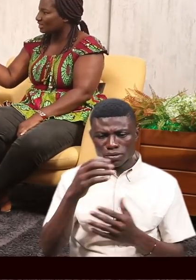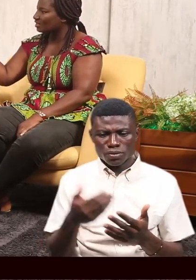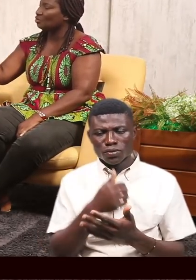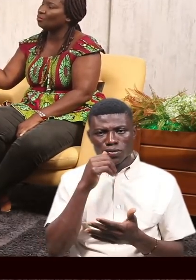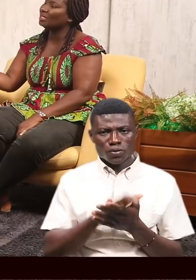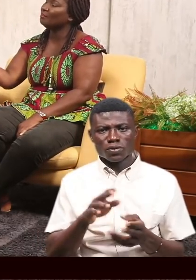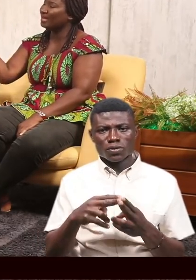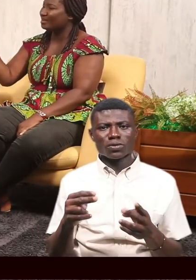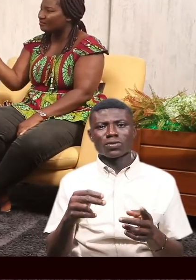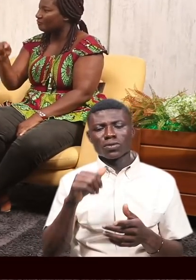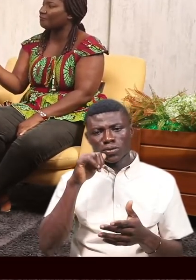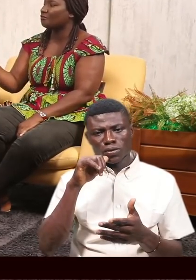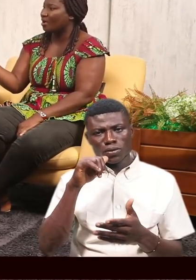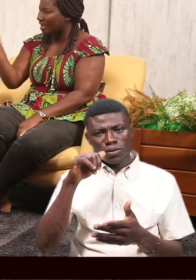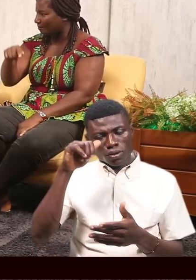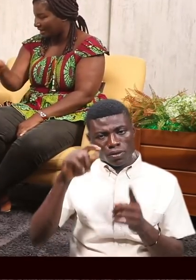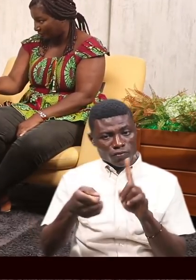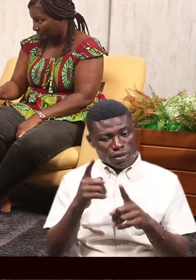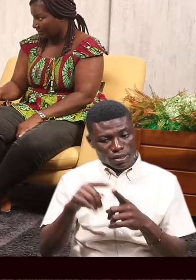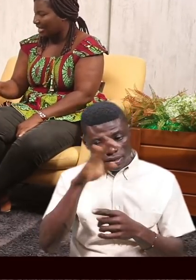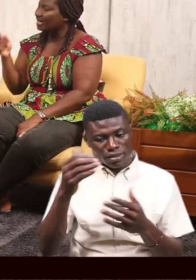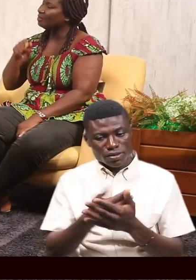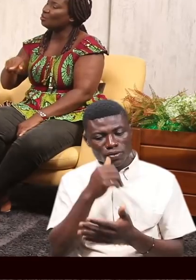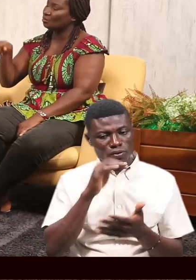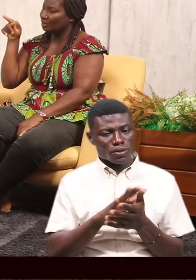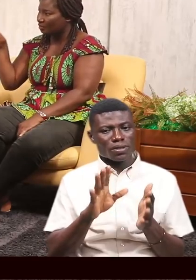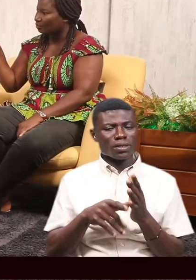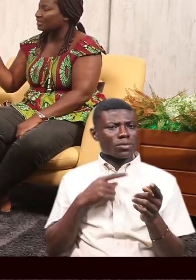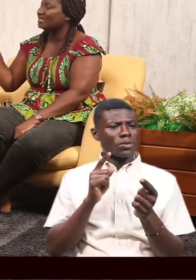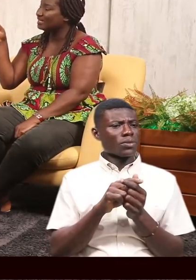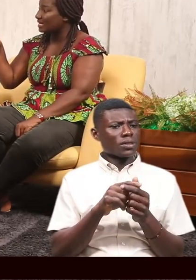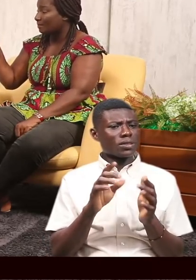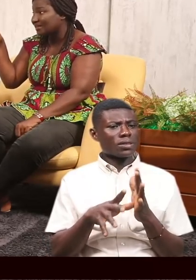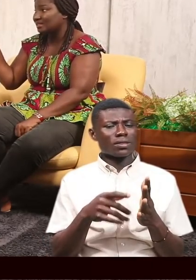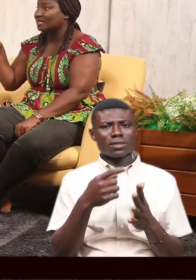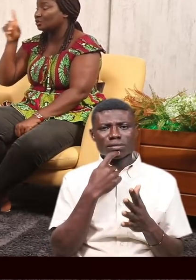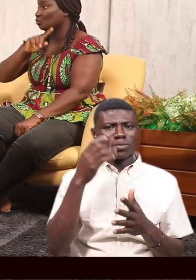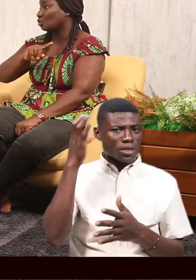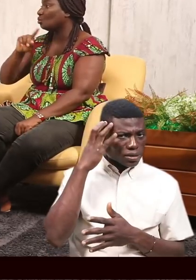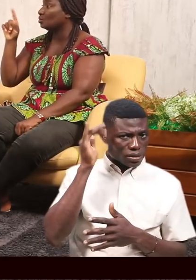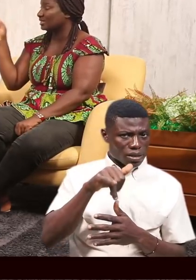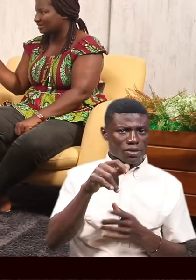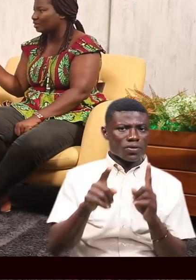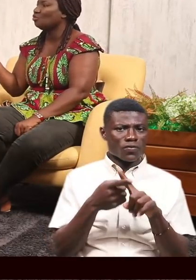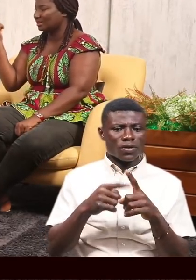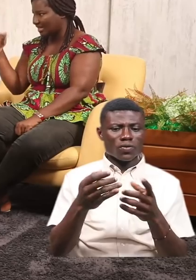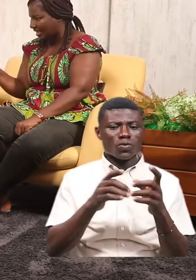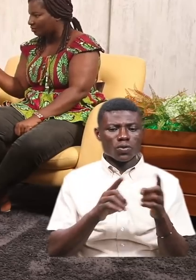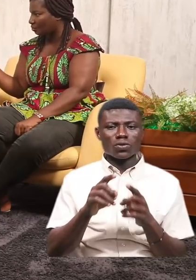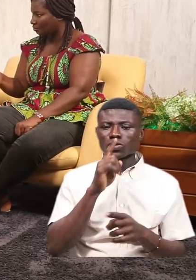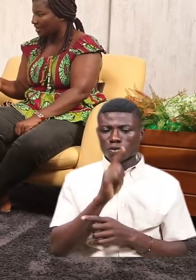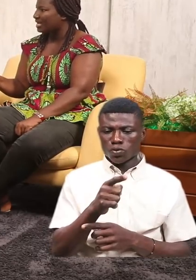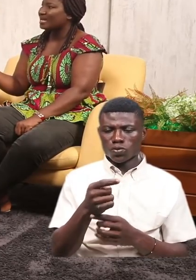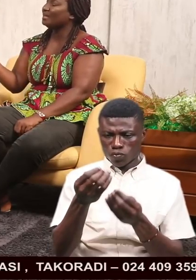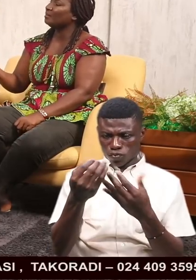you into a sinning young con and pay you for frog and man. And I make a hoon in young con is a sin, I might say, so on young con is say, no, say,